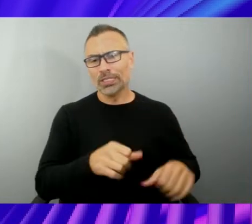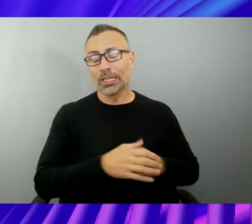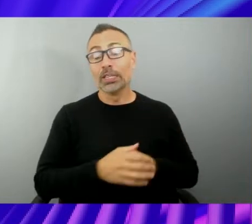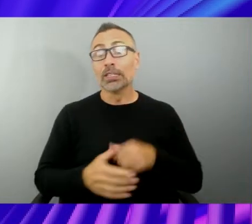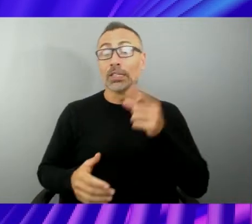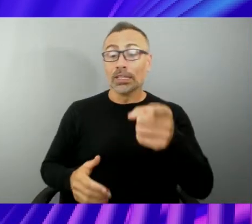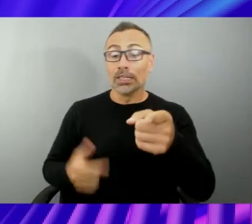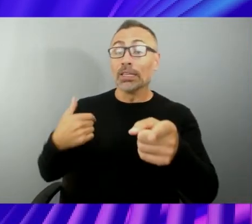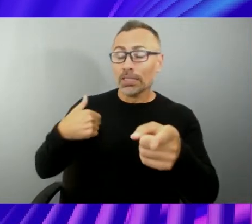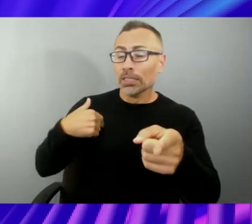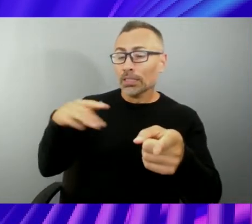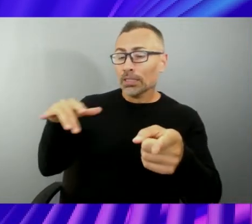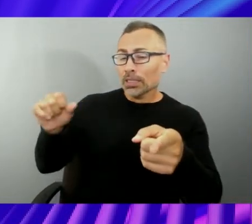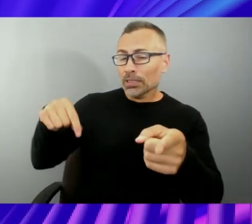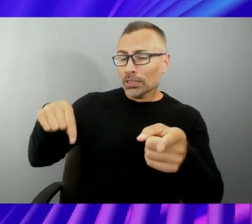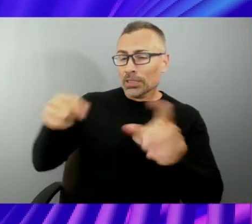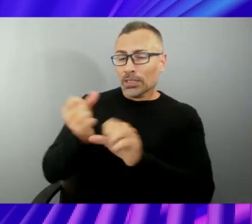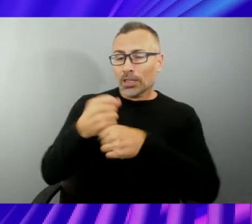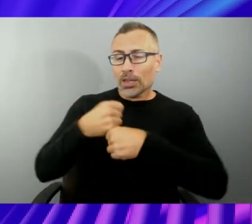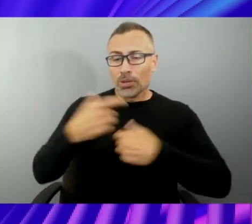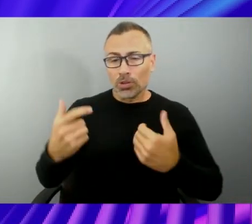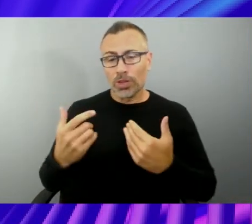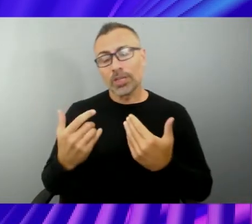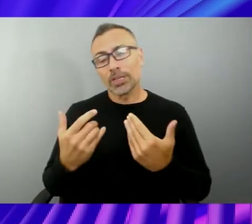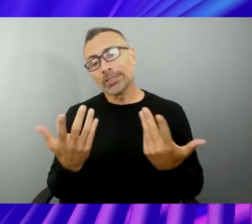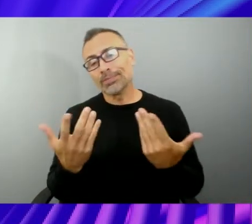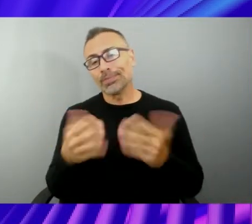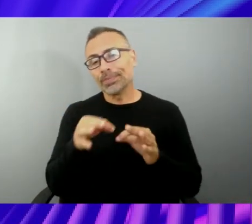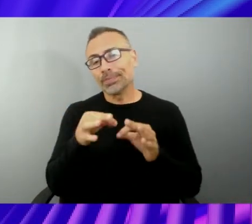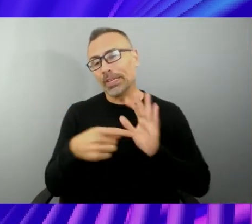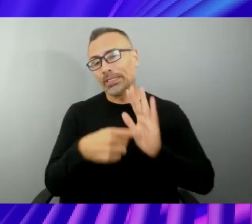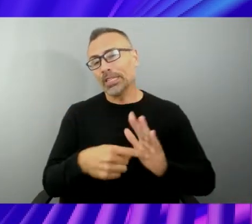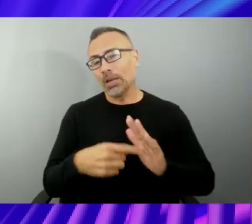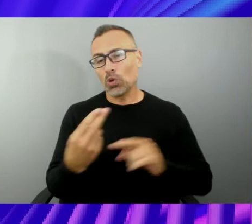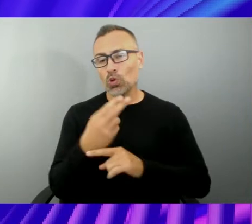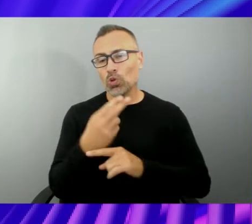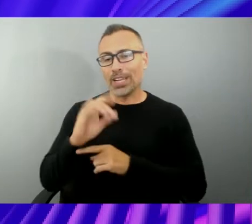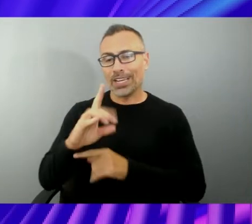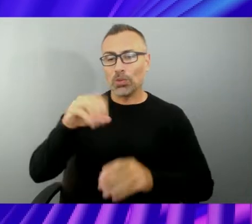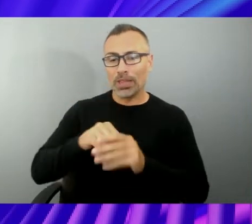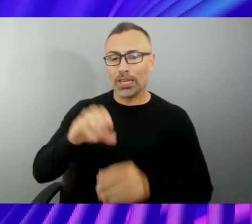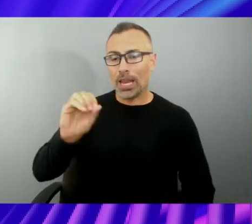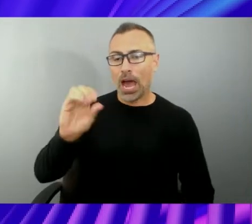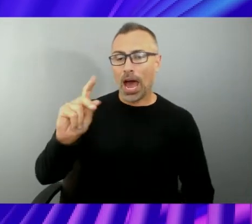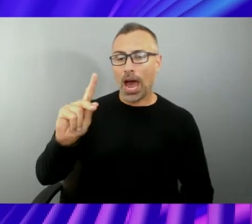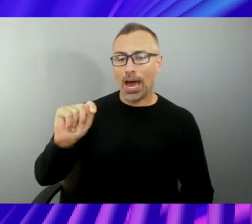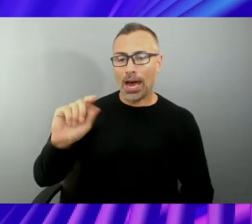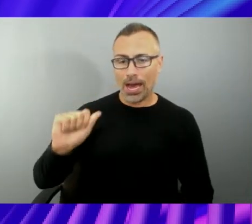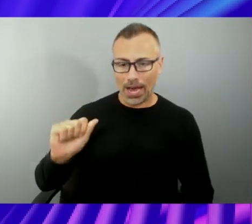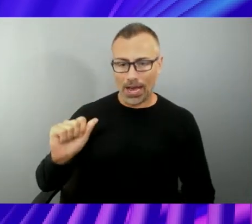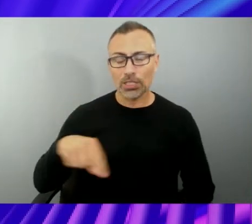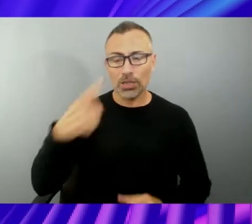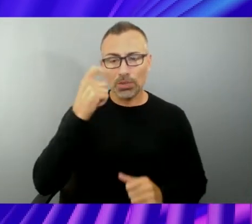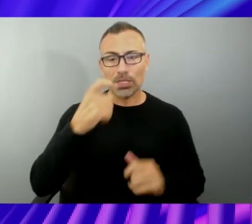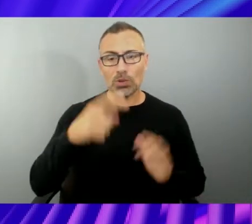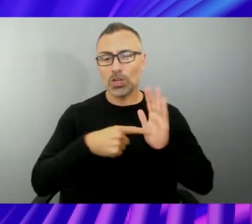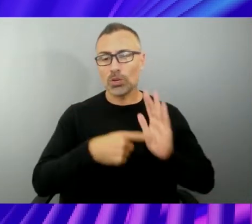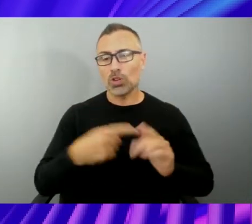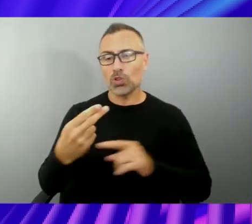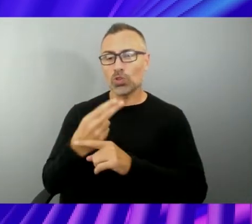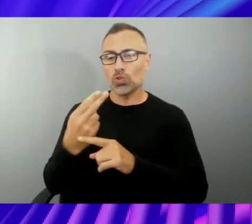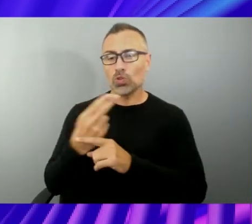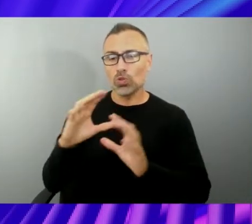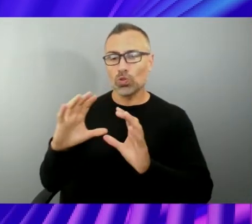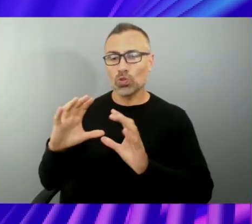sample user ID in Okta because just to demonstrate how you can use user and groups in the Okta to